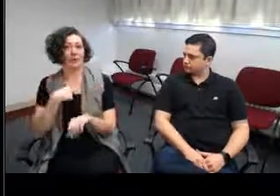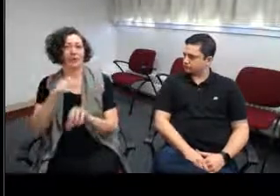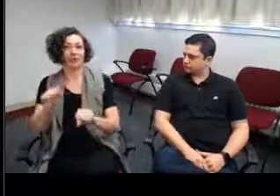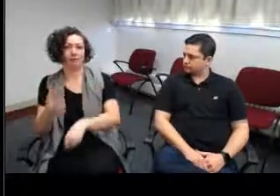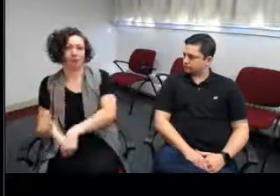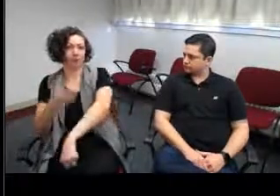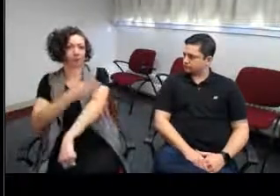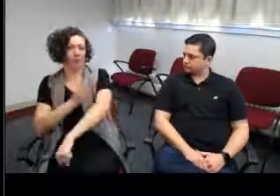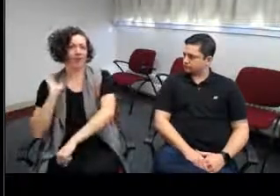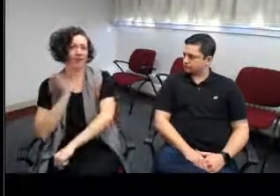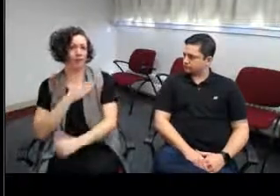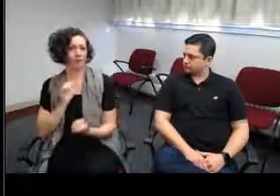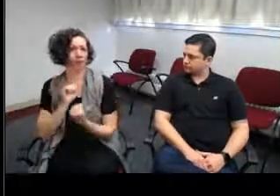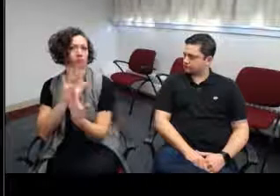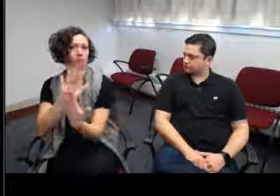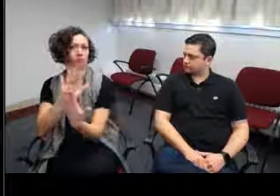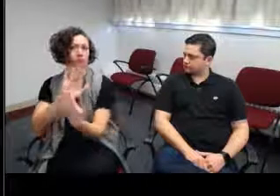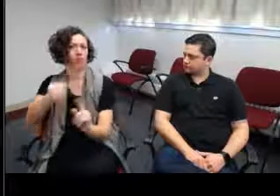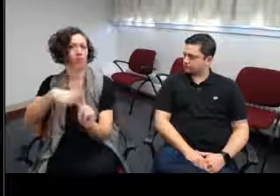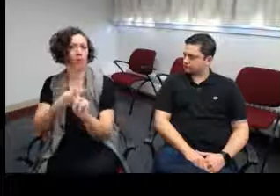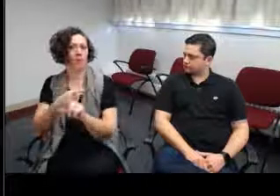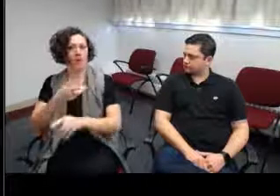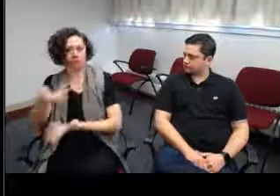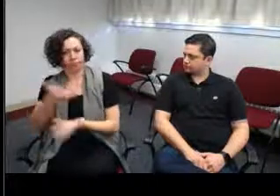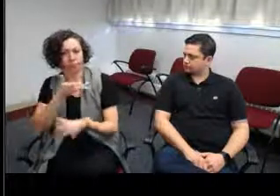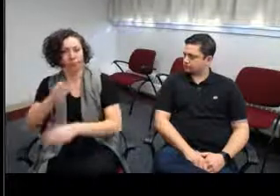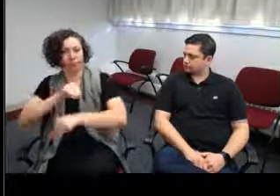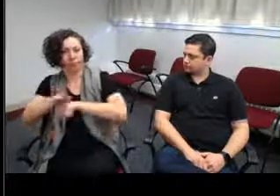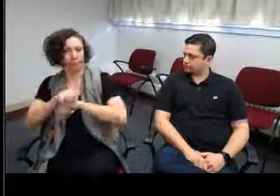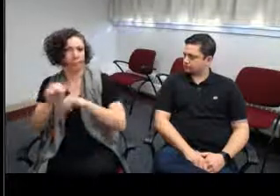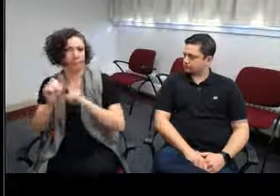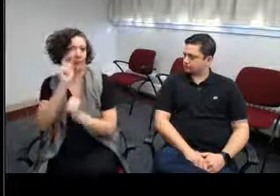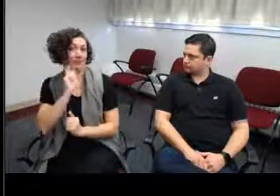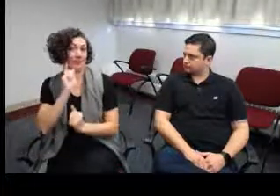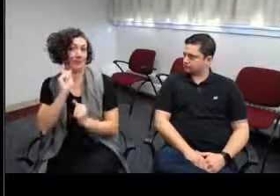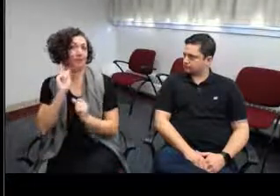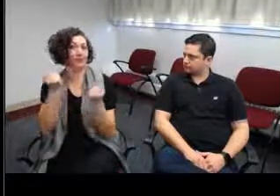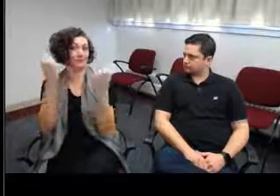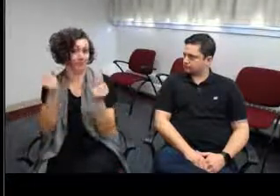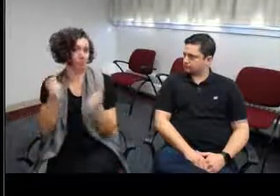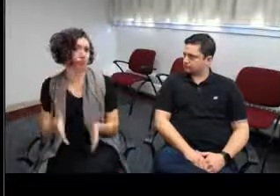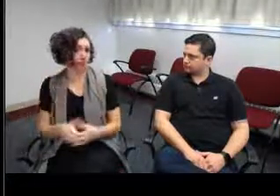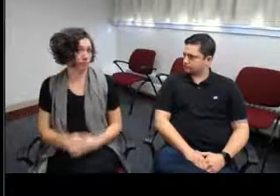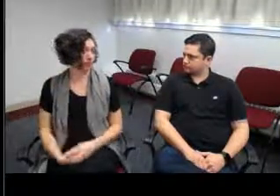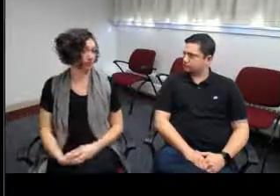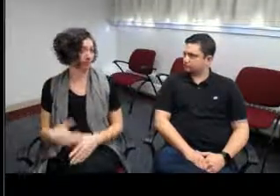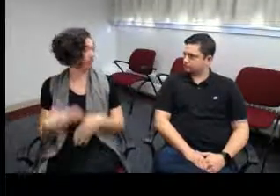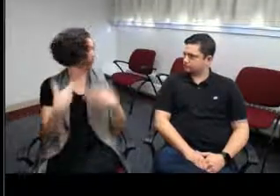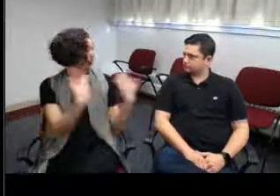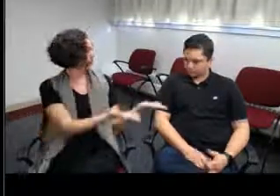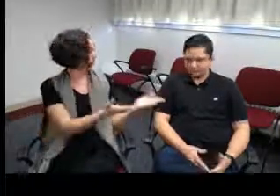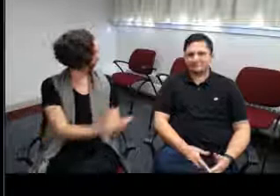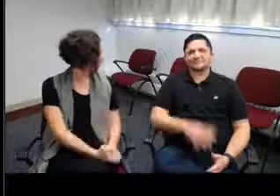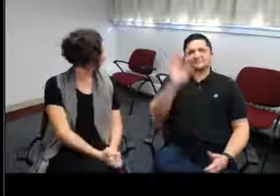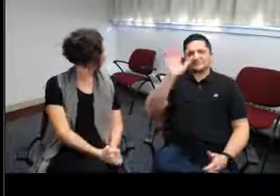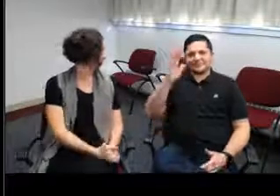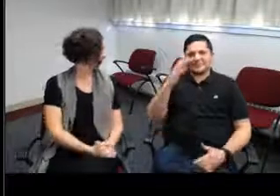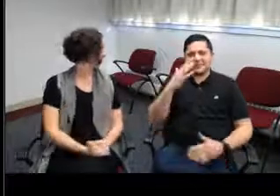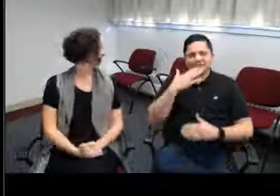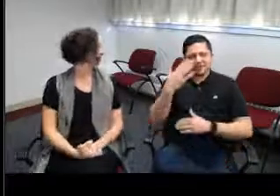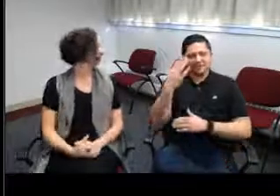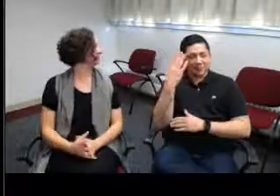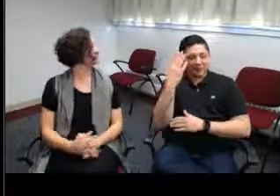as well as doing research on how we can improve our approach when we are counseling deaf folks and